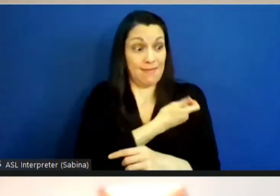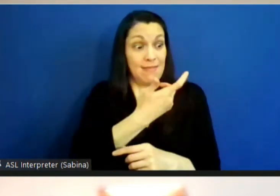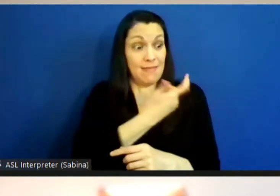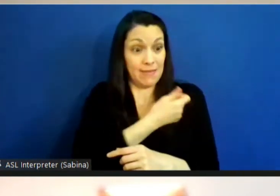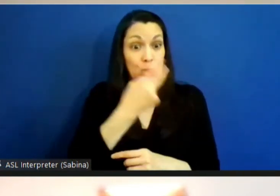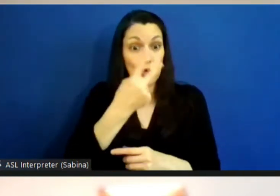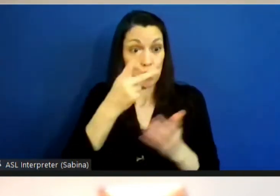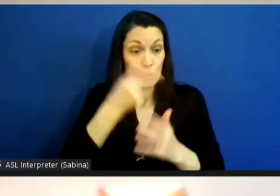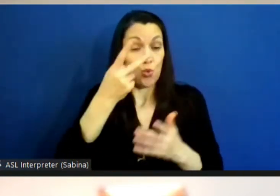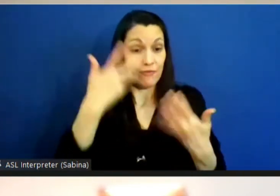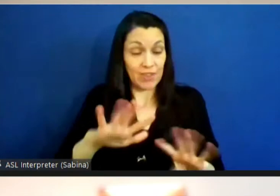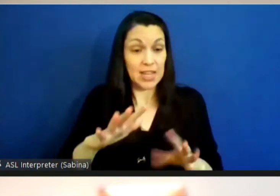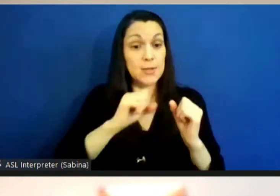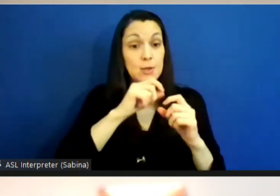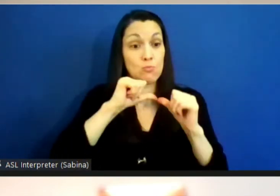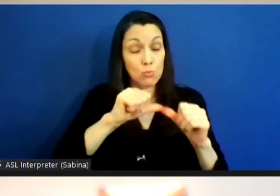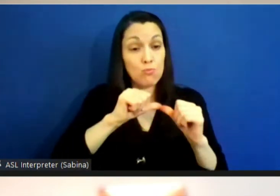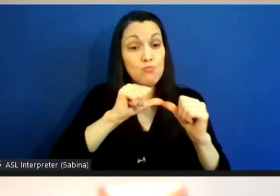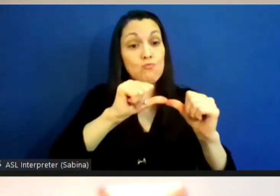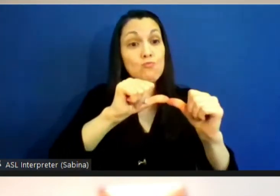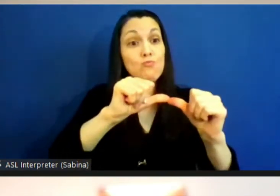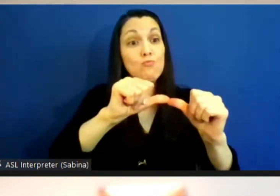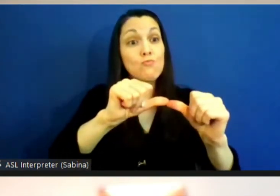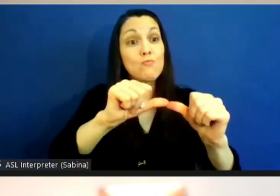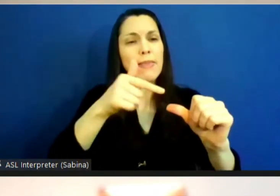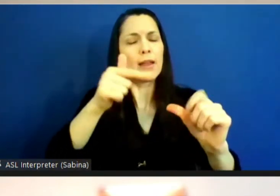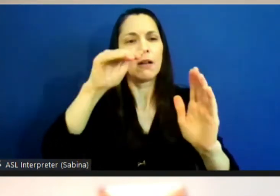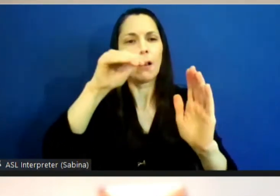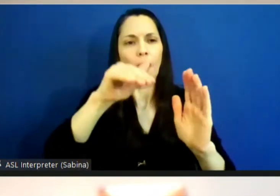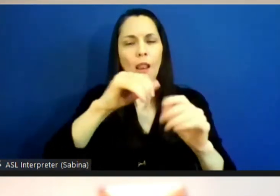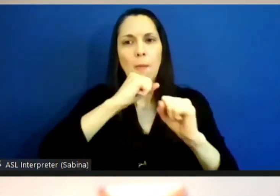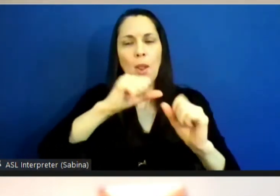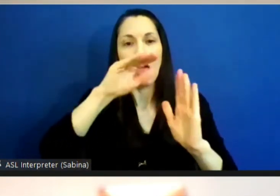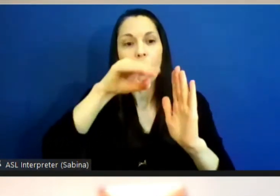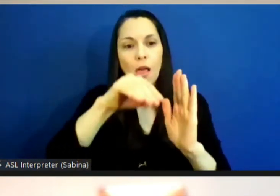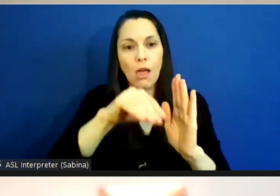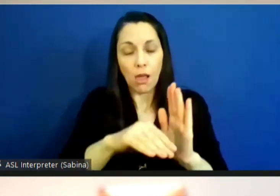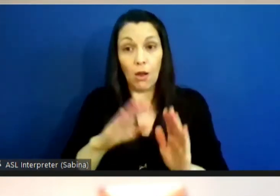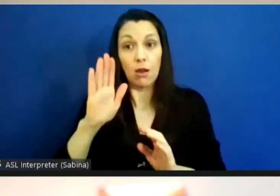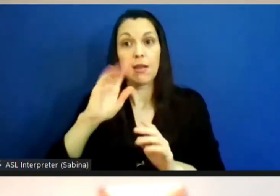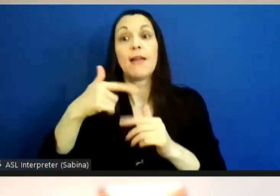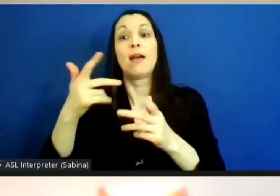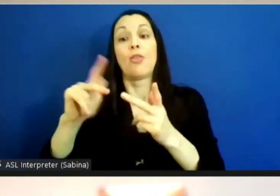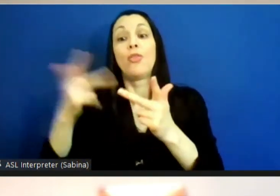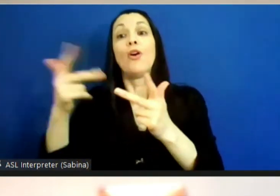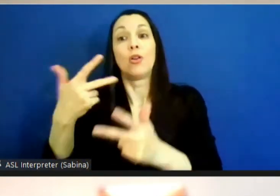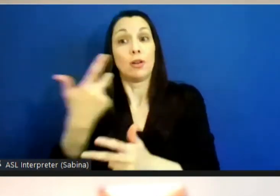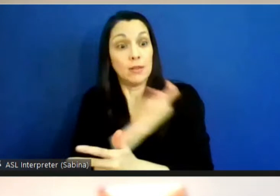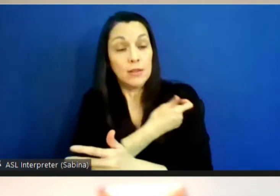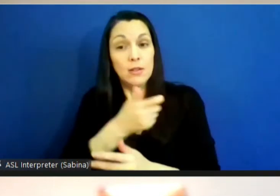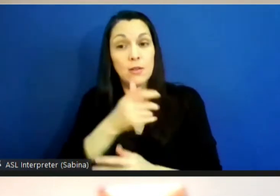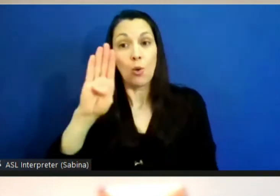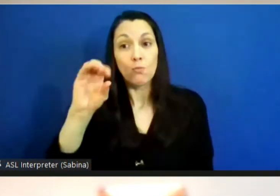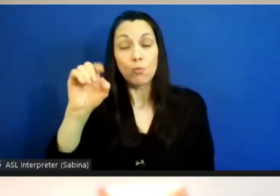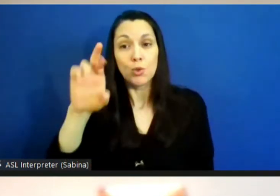probably in those people who were in the phase 3 trials. Will those boosters be the same as